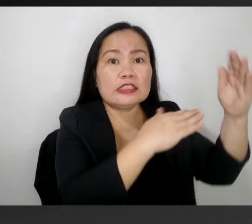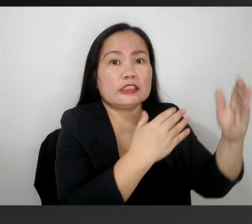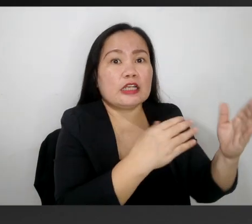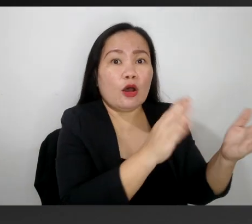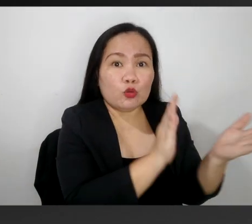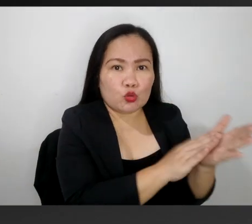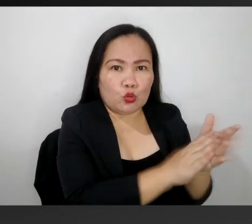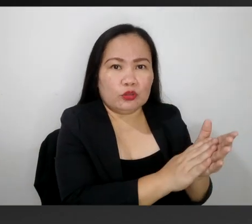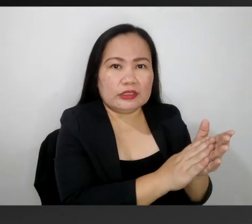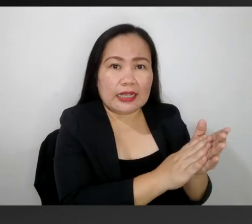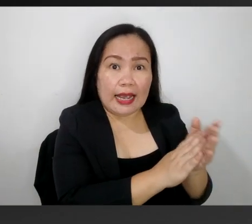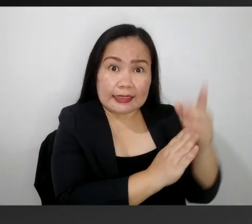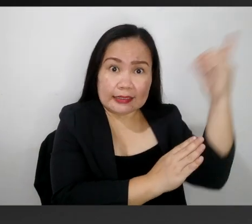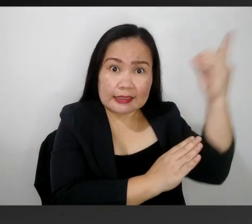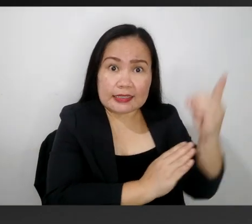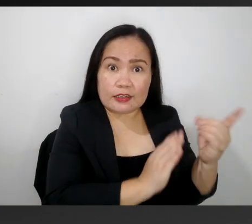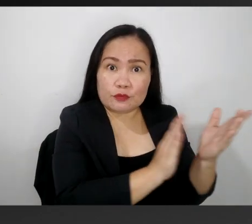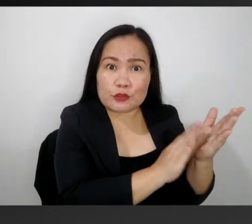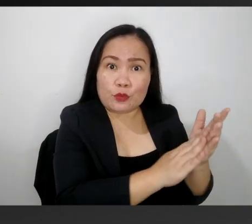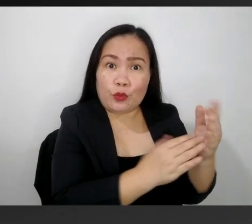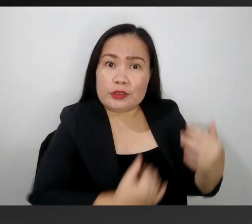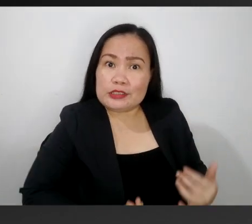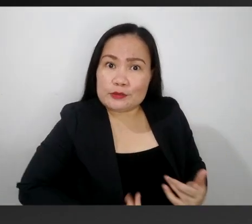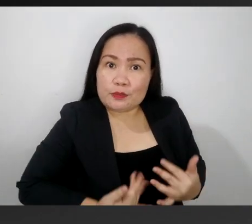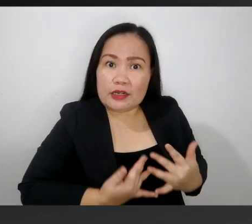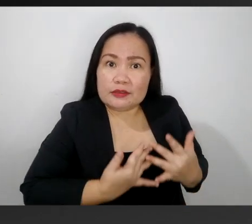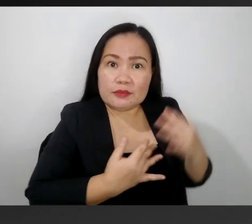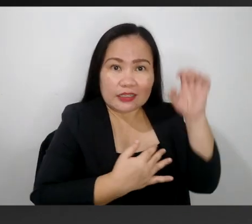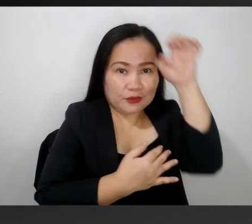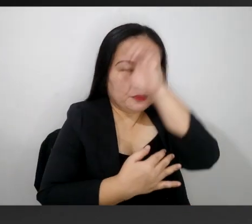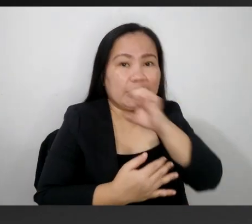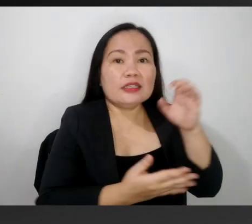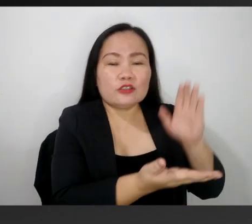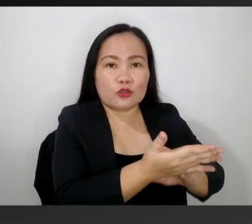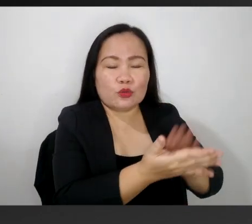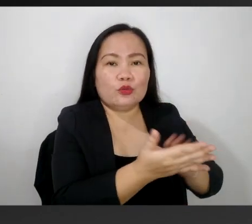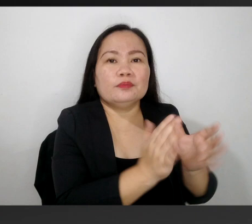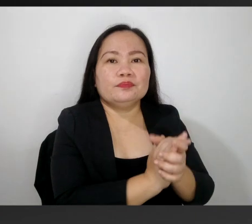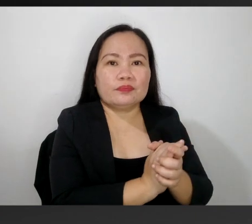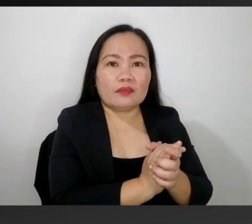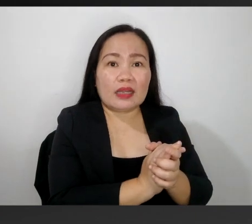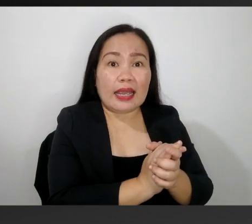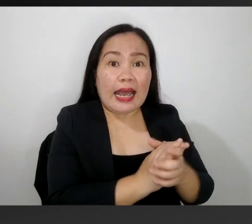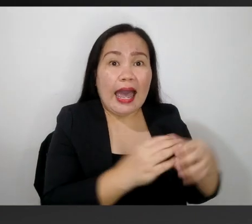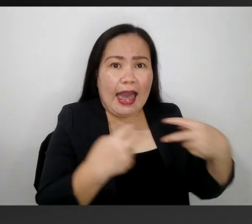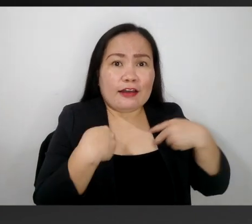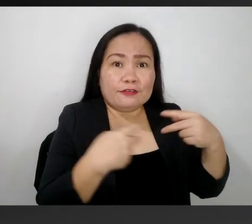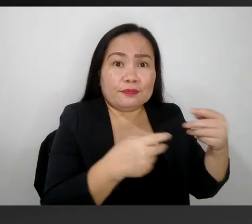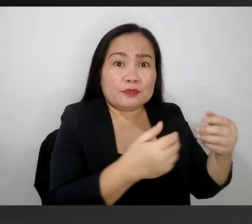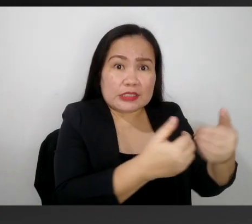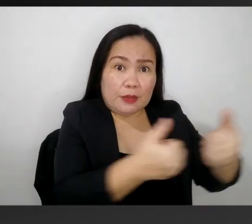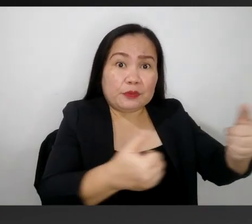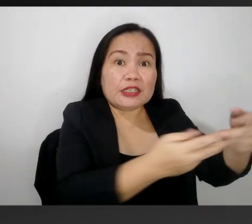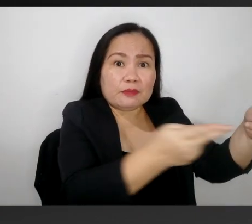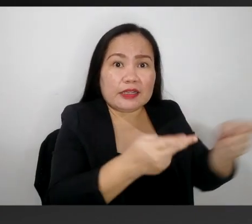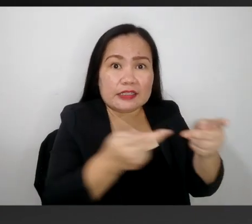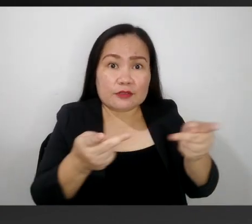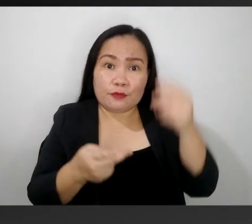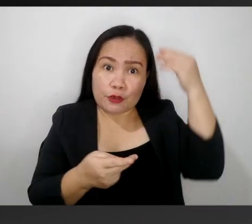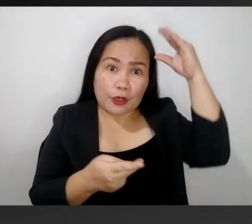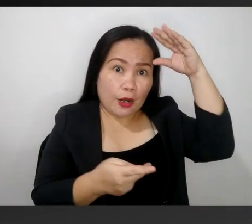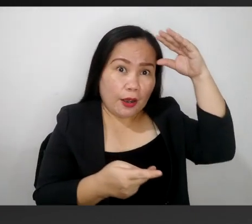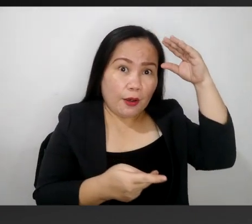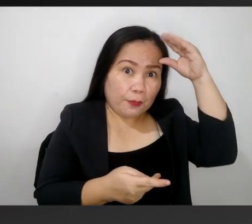school. Its design is inspired by European schools. The men are also separate from the